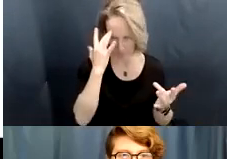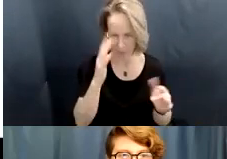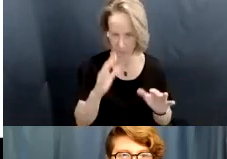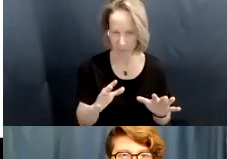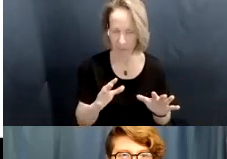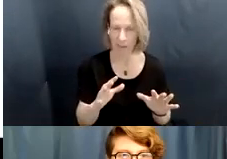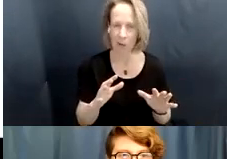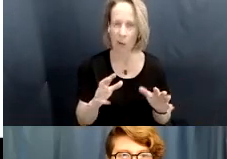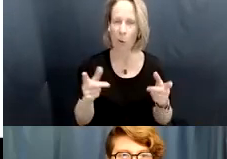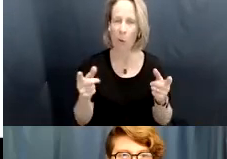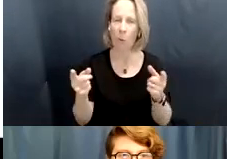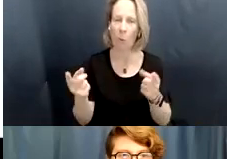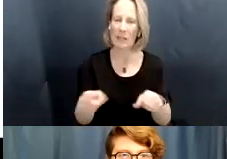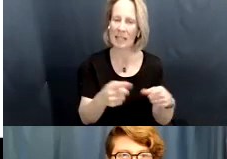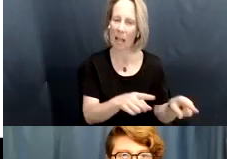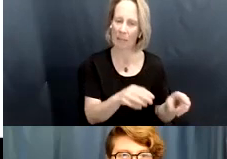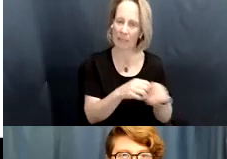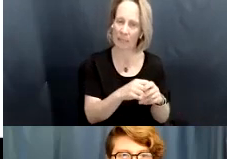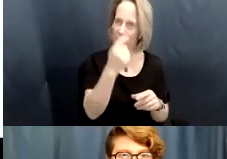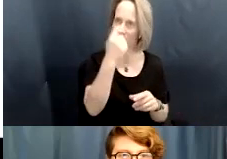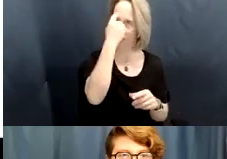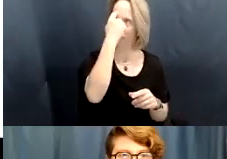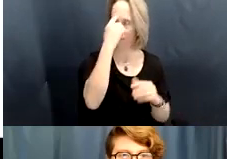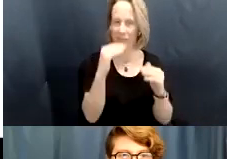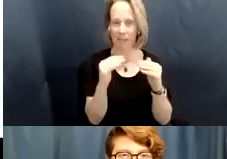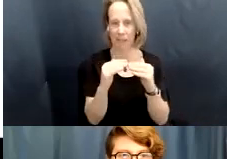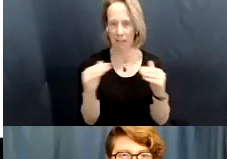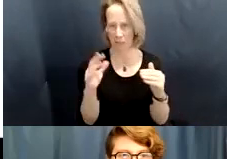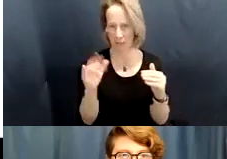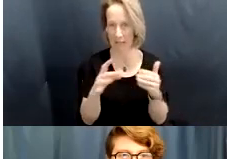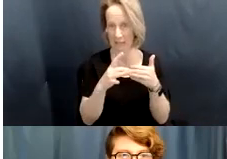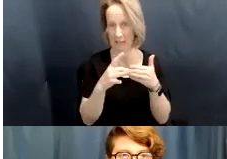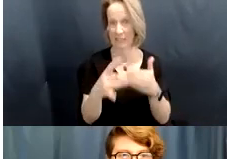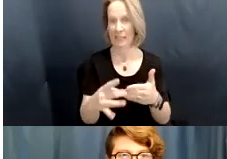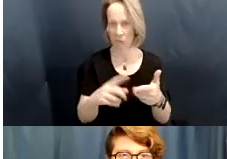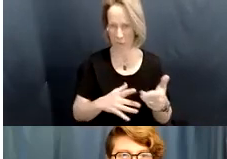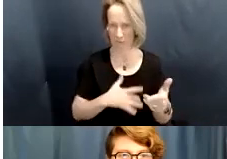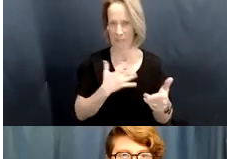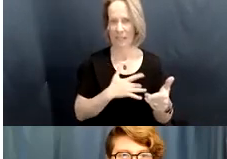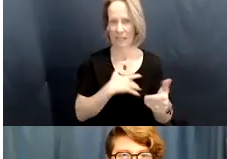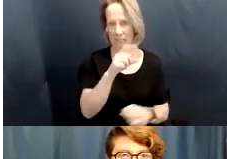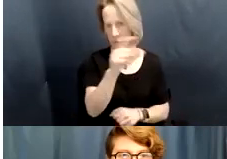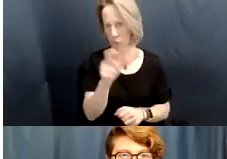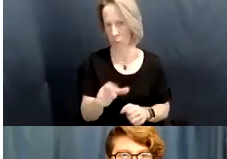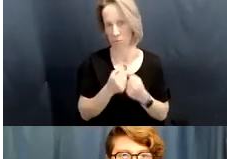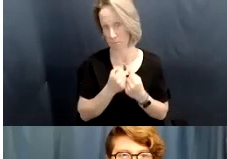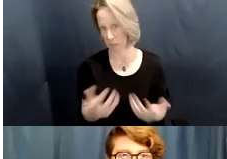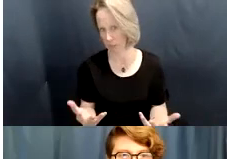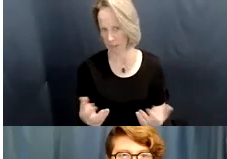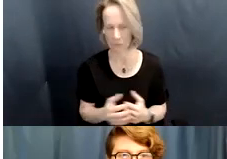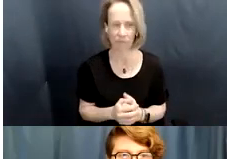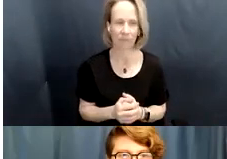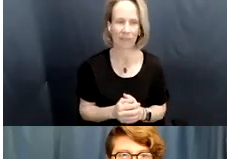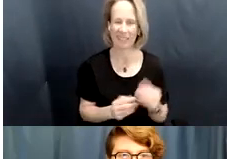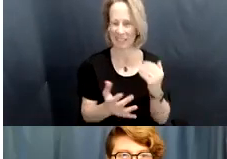a neurological level that's leading us to feeling zoomed out. So technology fatigue,